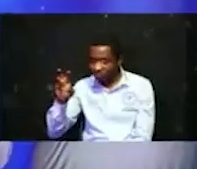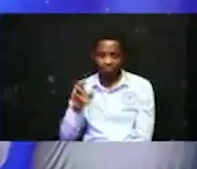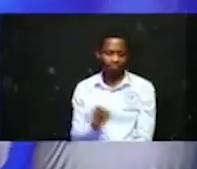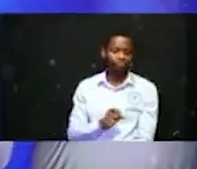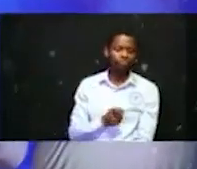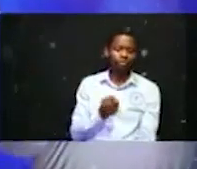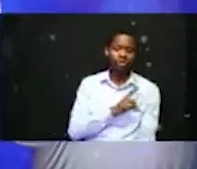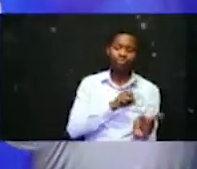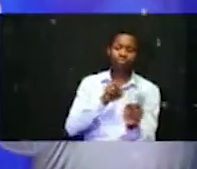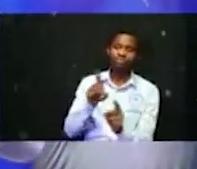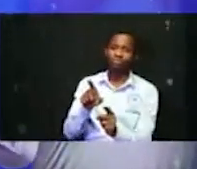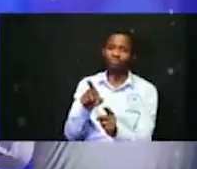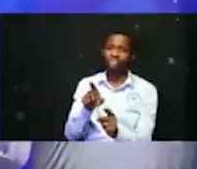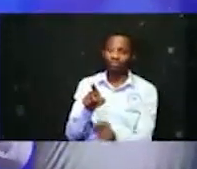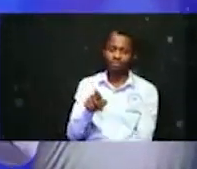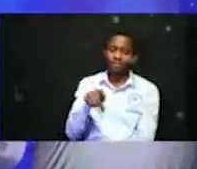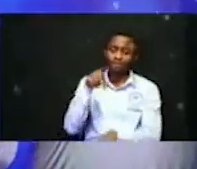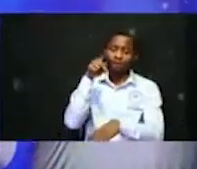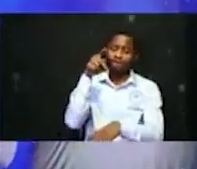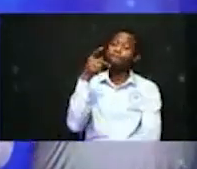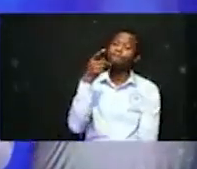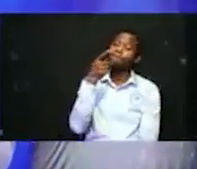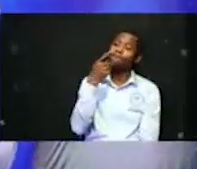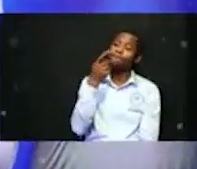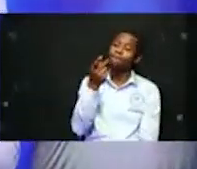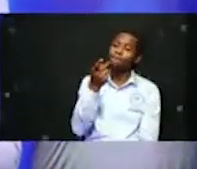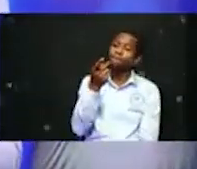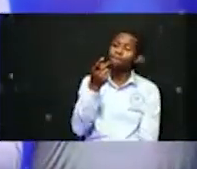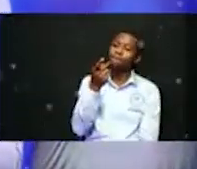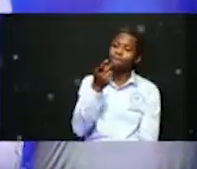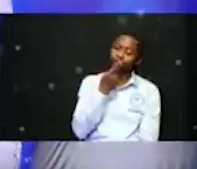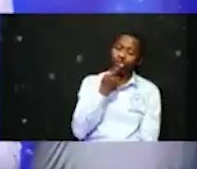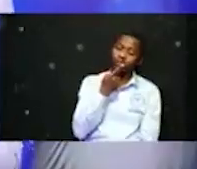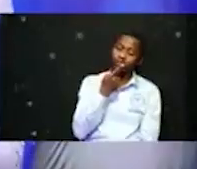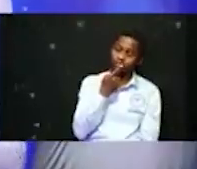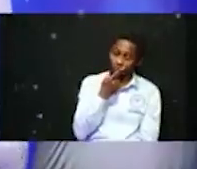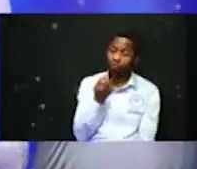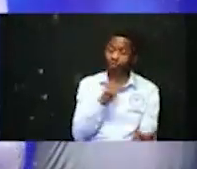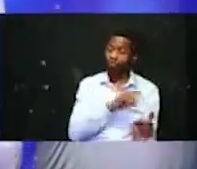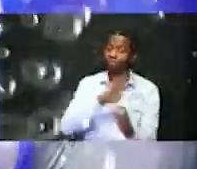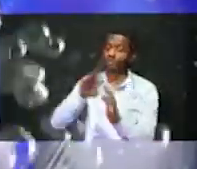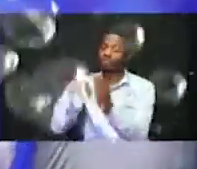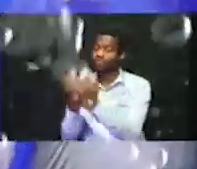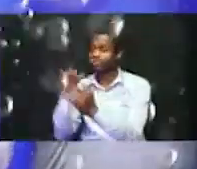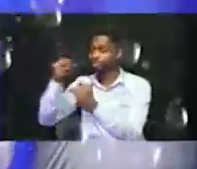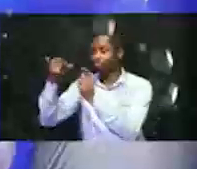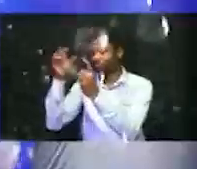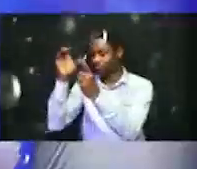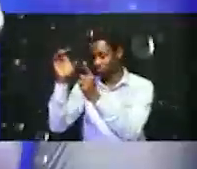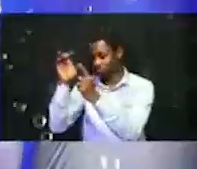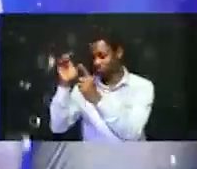the disciples, that is Paul, when he got converted. But they were all afraid of him, not believing